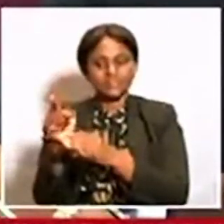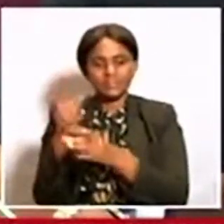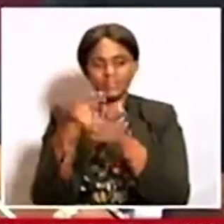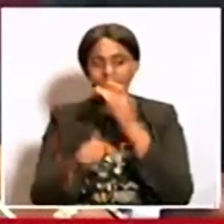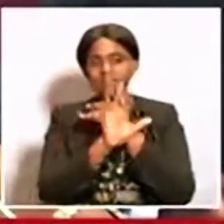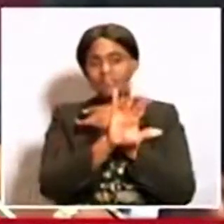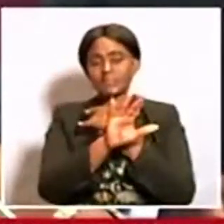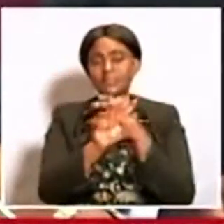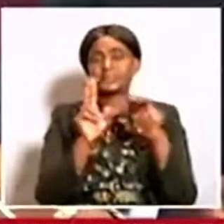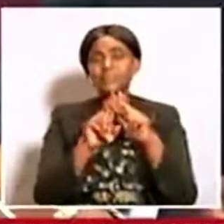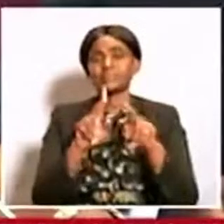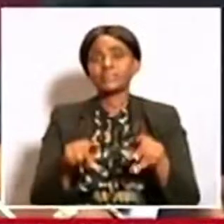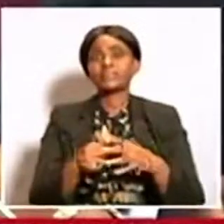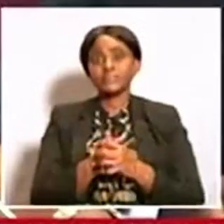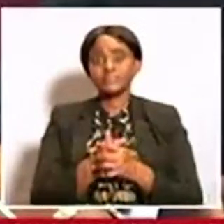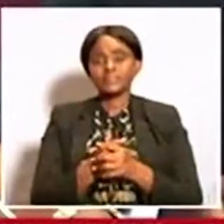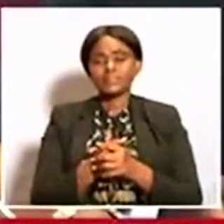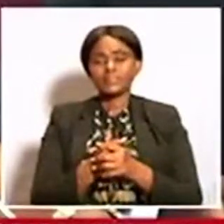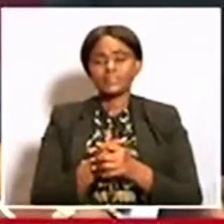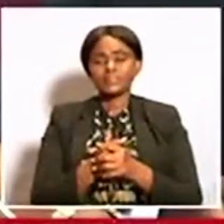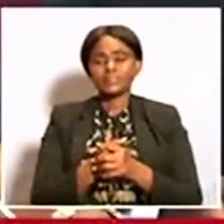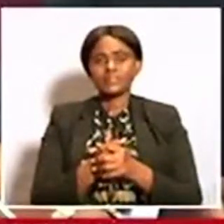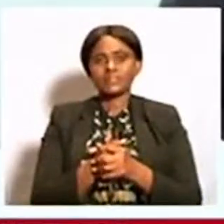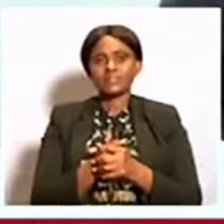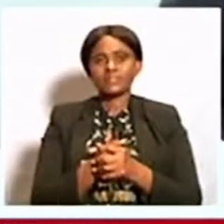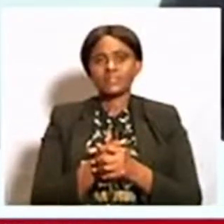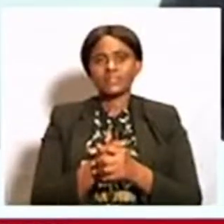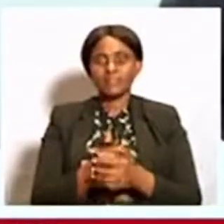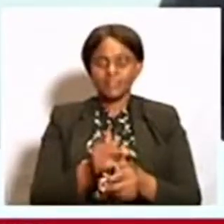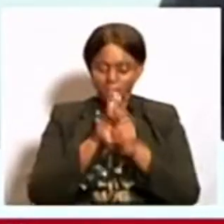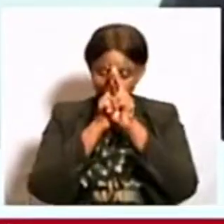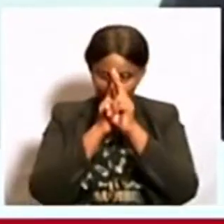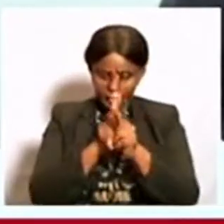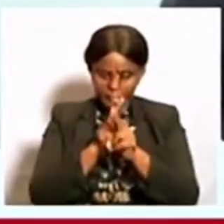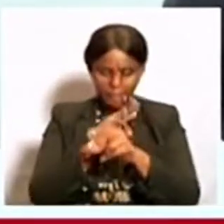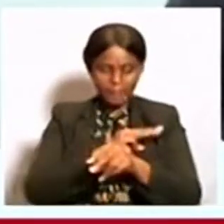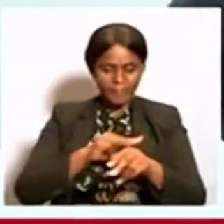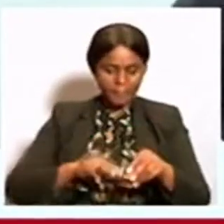Chair. So, honorable members,